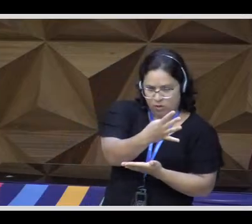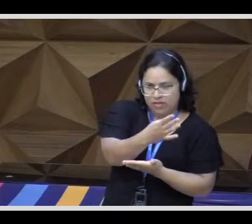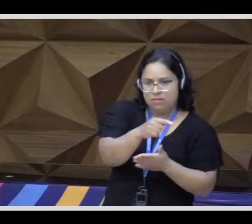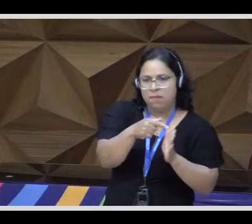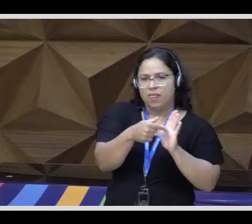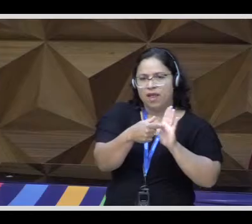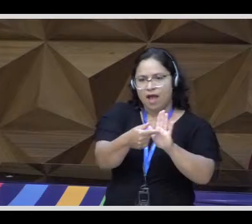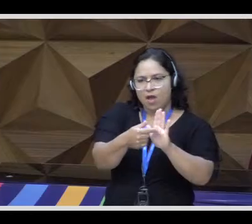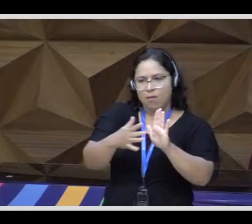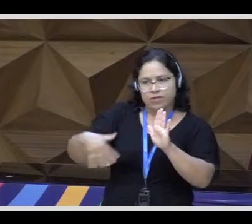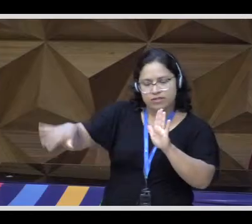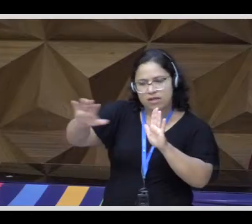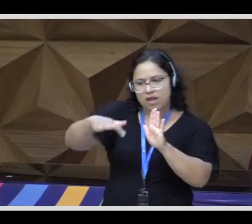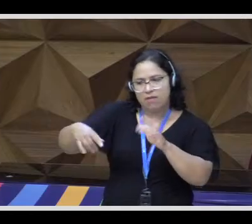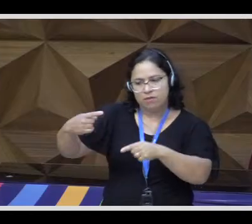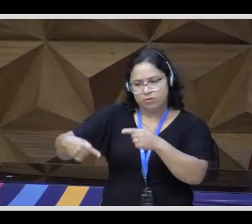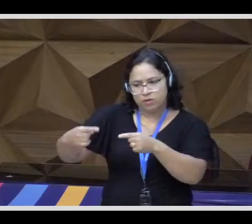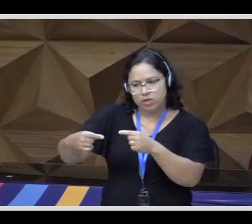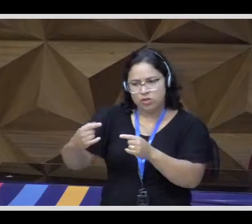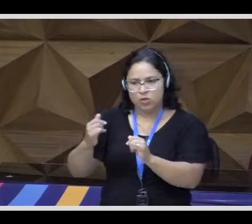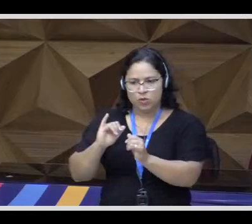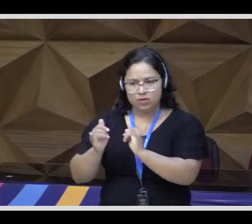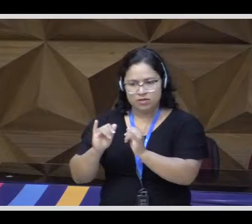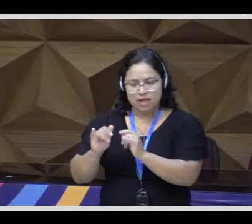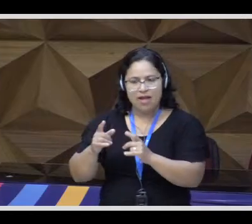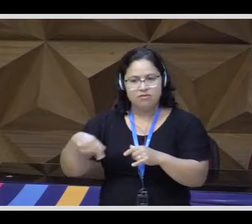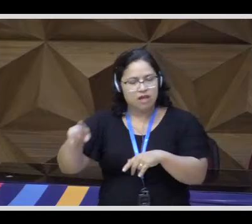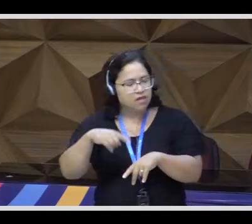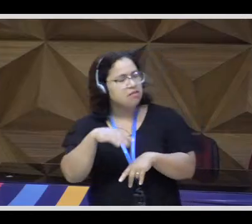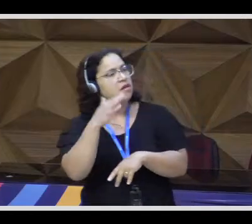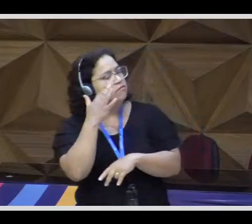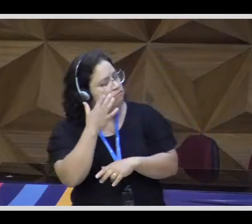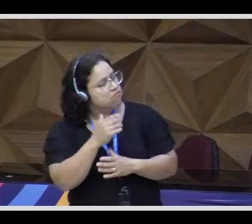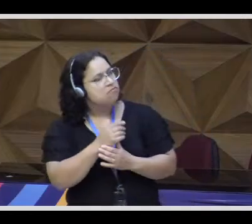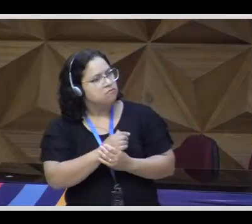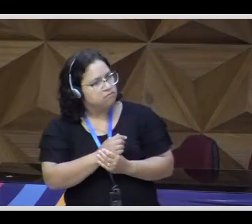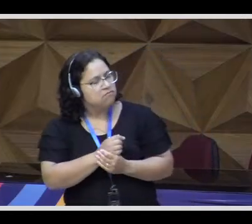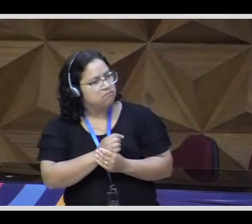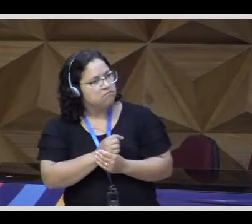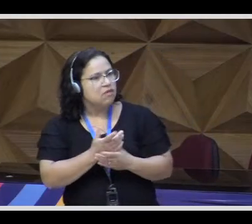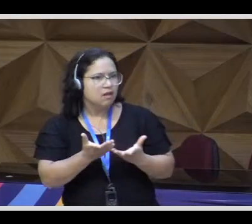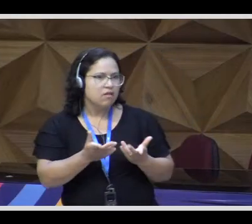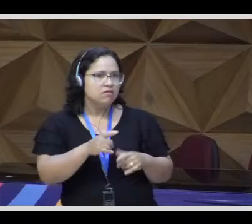the data, and they were like, you know what? You might be guessing.